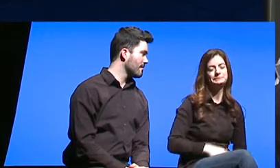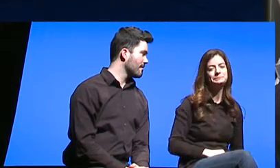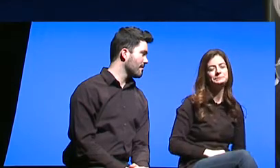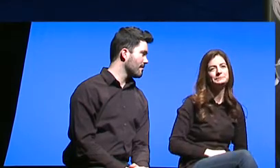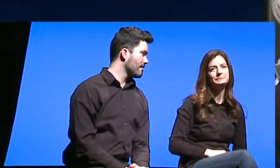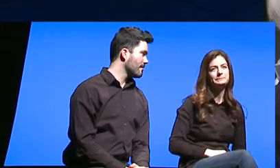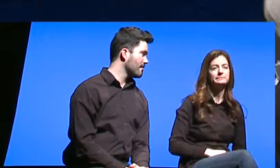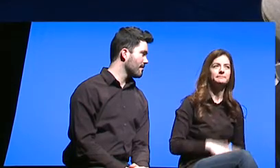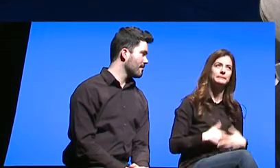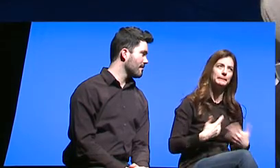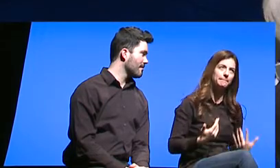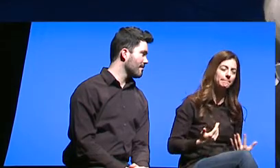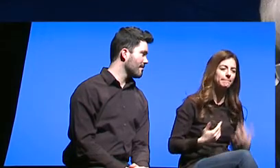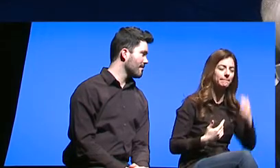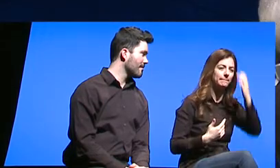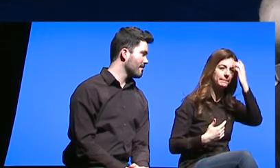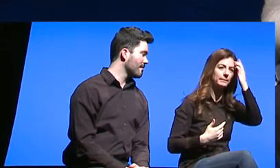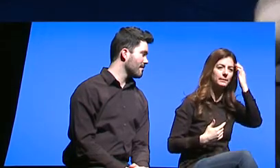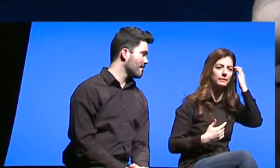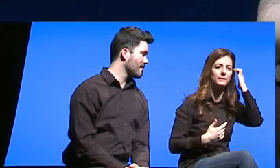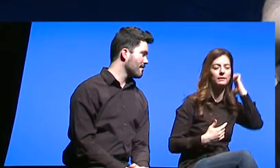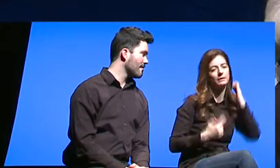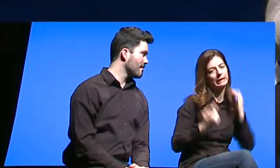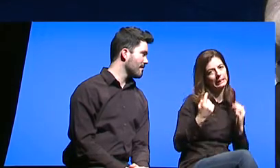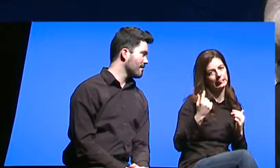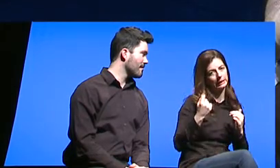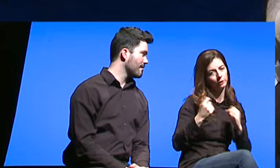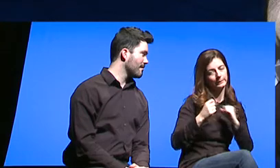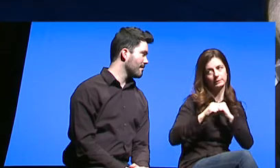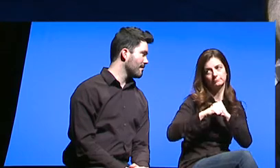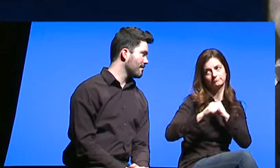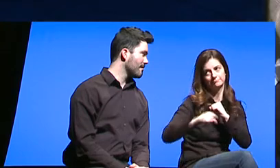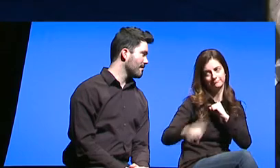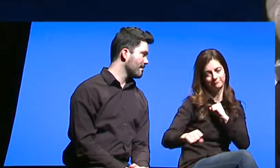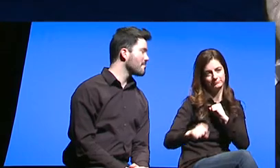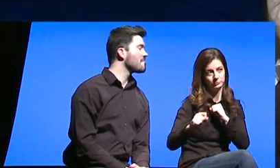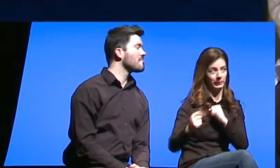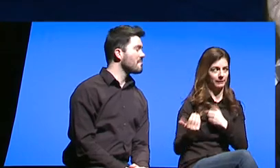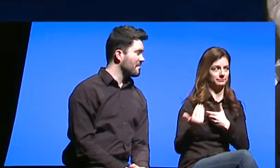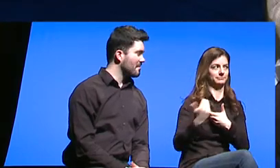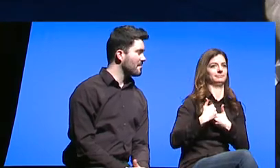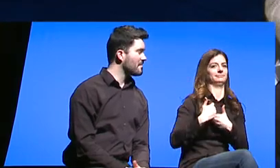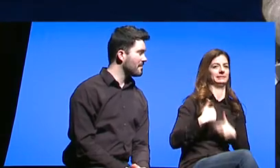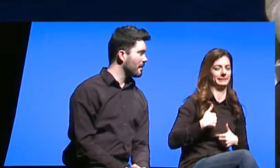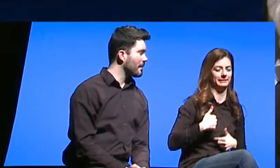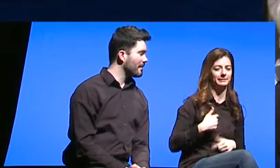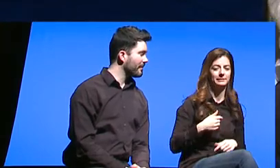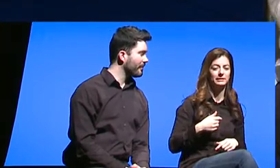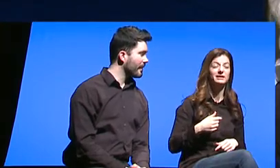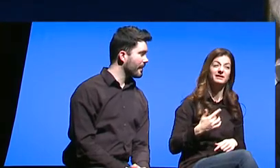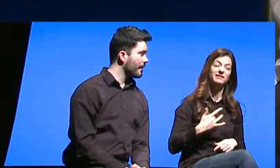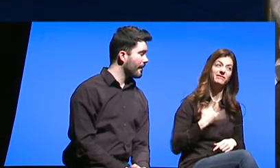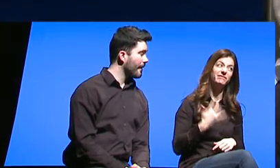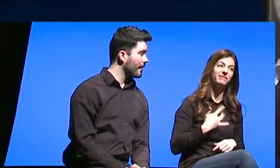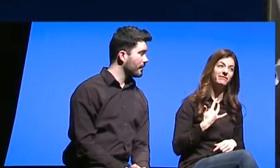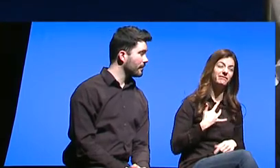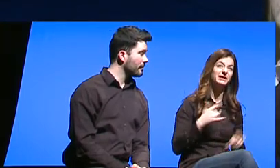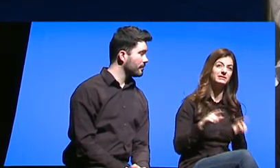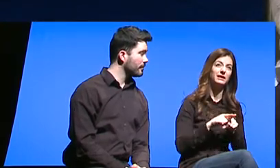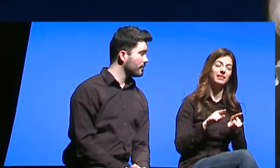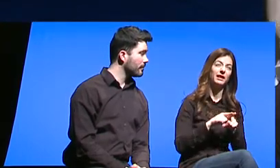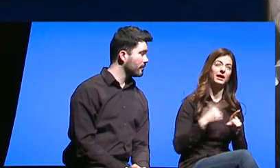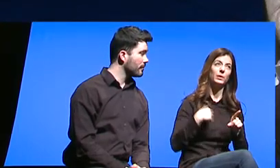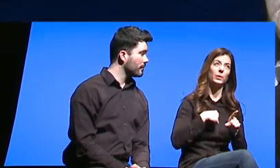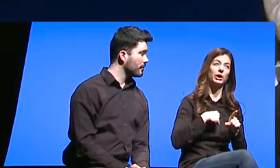But I mean, to go a little bit on a tangent, and please stop me, but it actually feels like we're performing